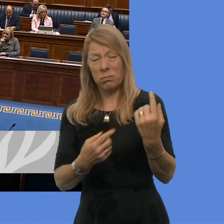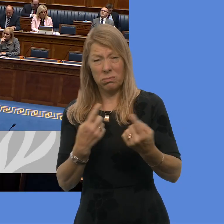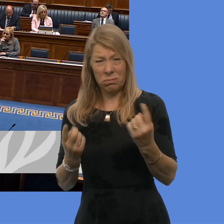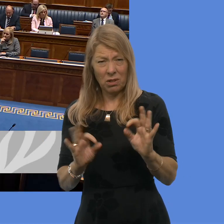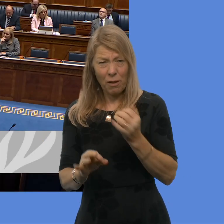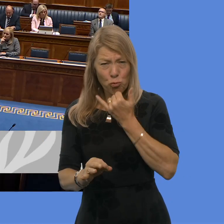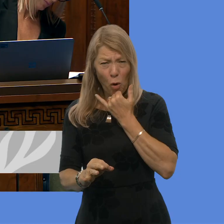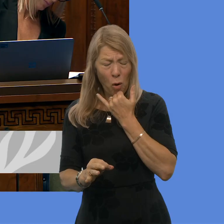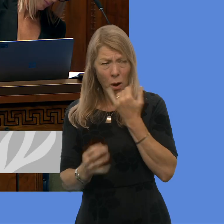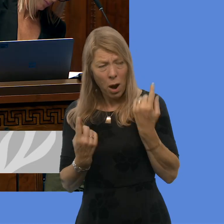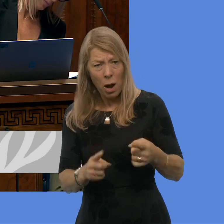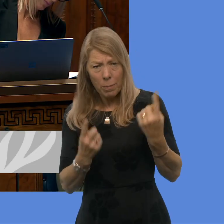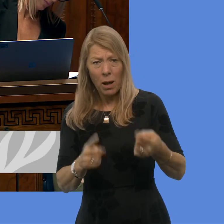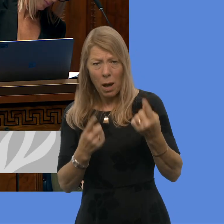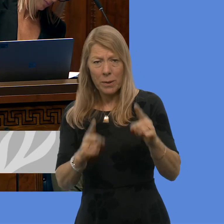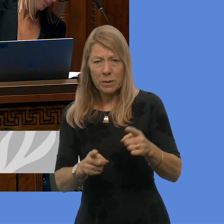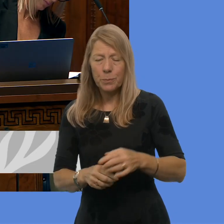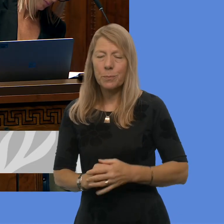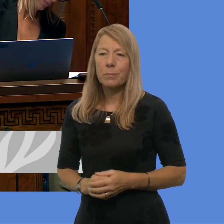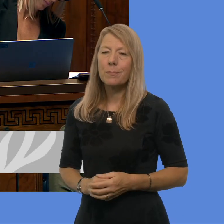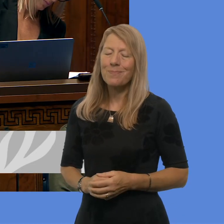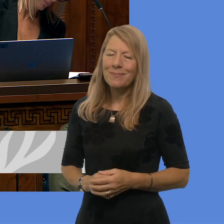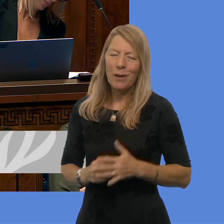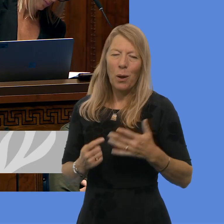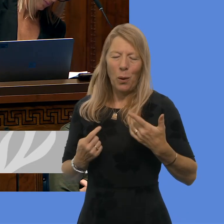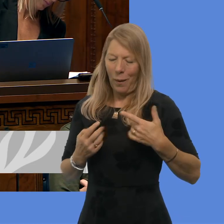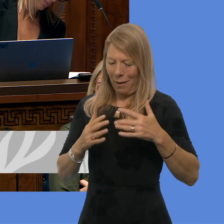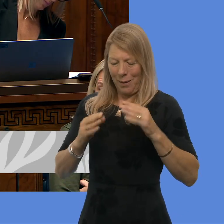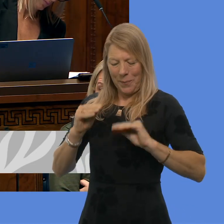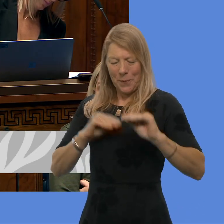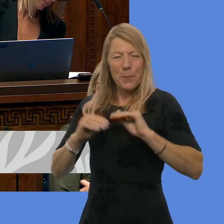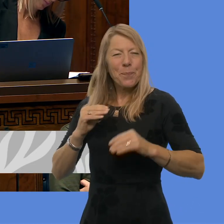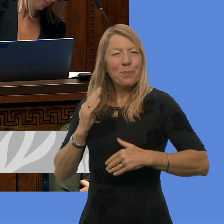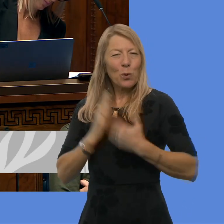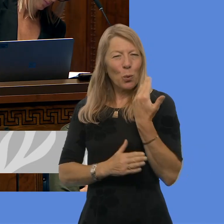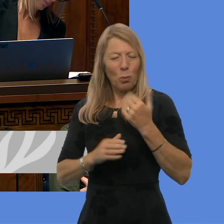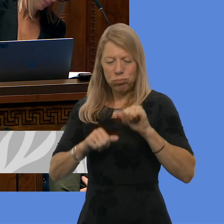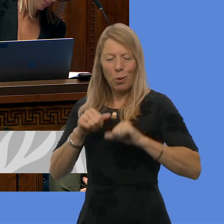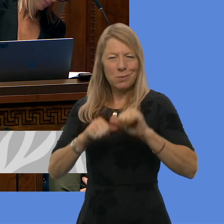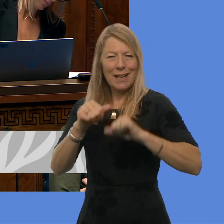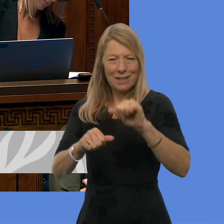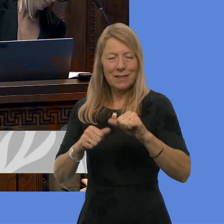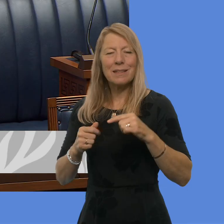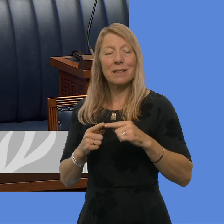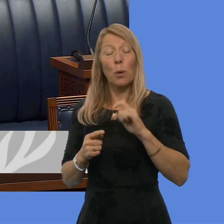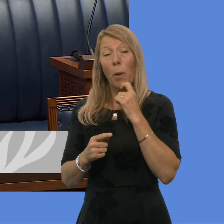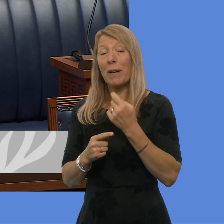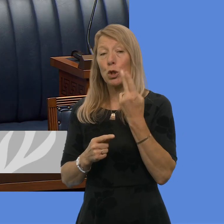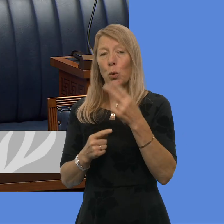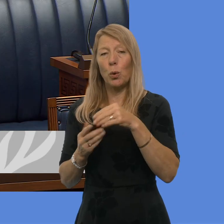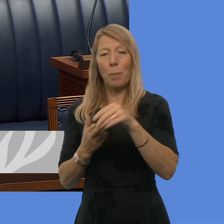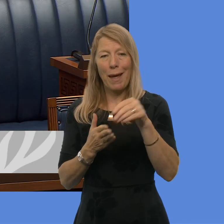So we're working our way through the legislative process at the moment, and the uniqueness of this scheme is that there will be two payments, one up front and then one that comes in at